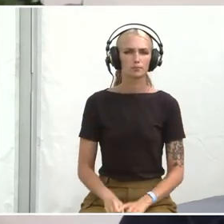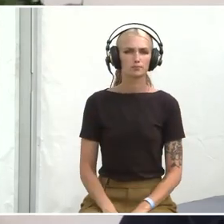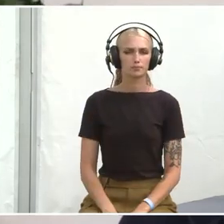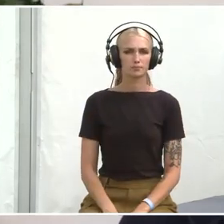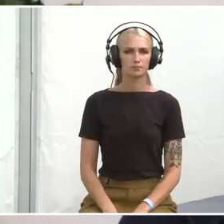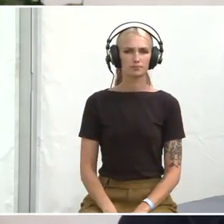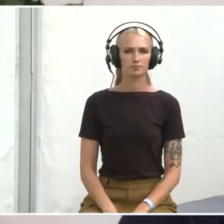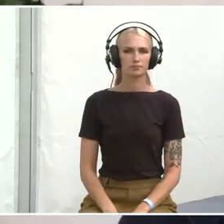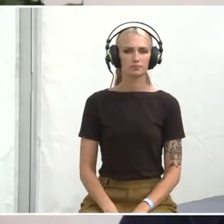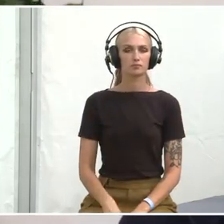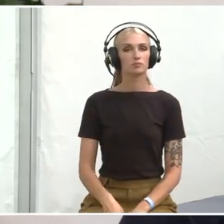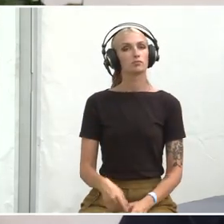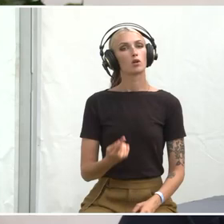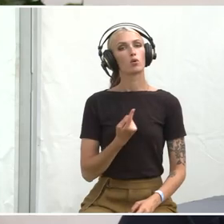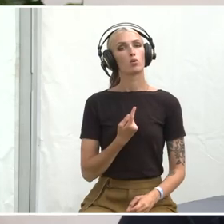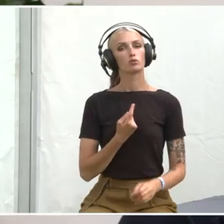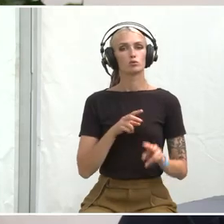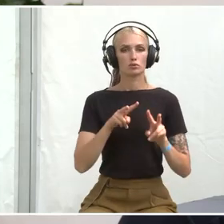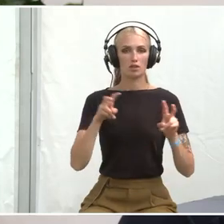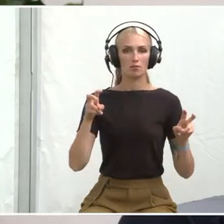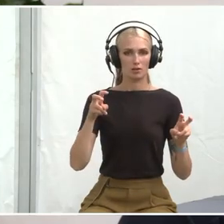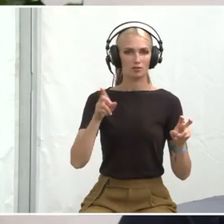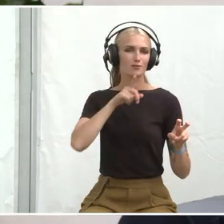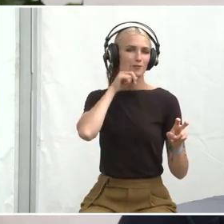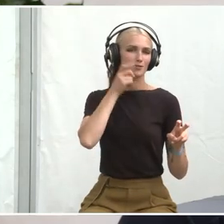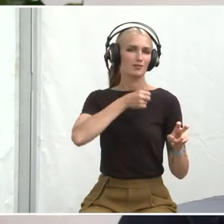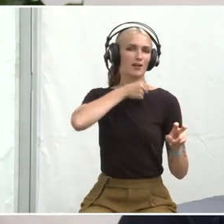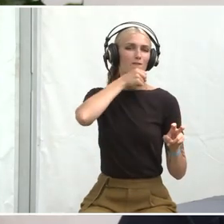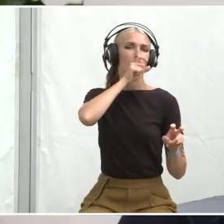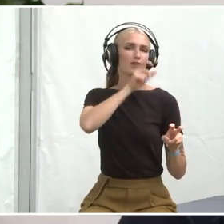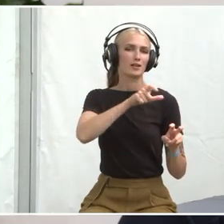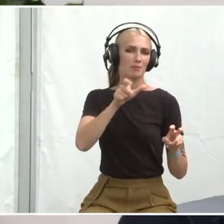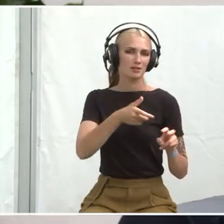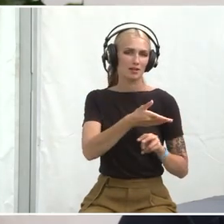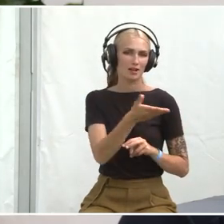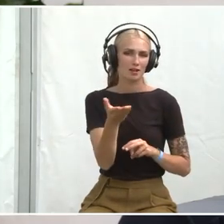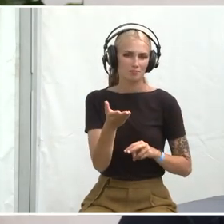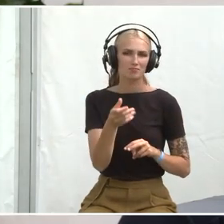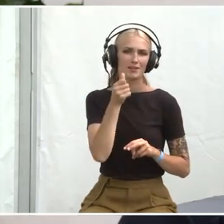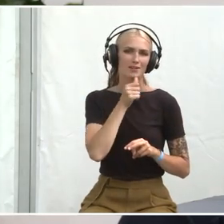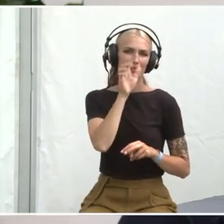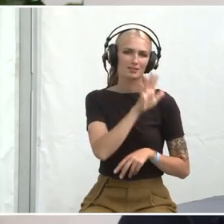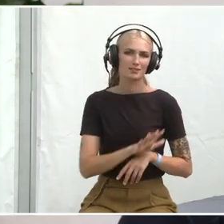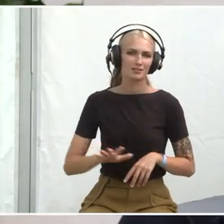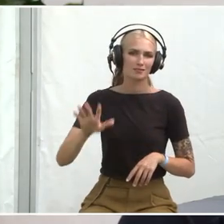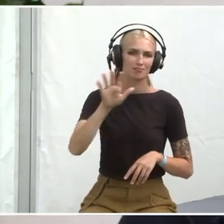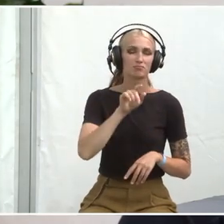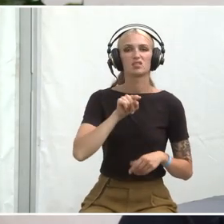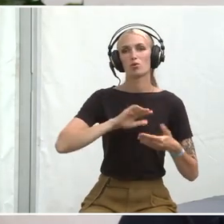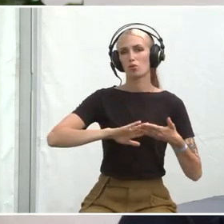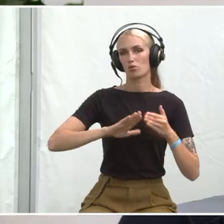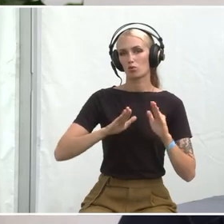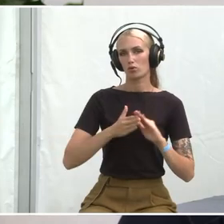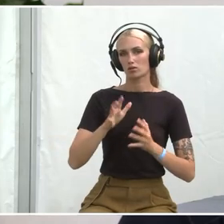So the topic of loneliness among young adults in Estonia, it's a complex phenomenon. We'll talk a little